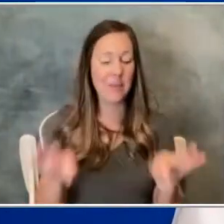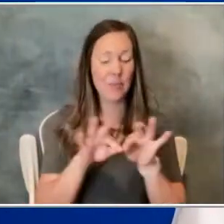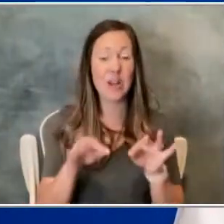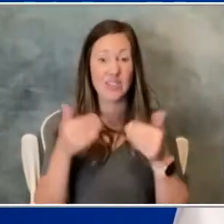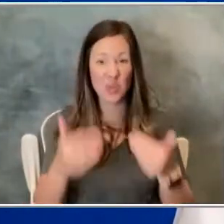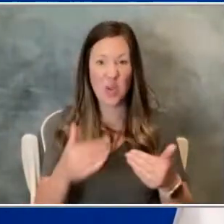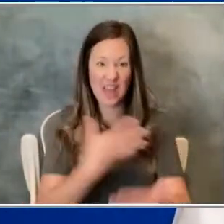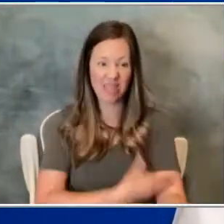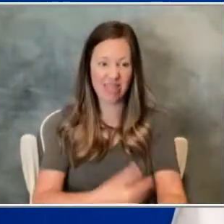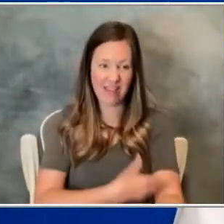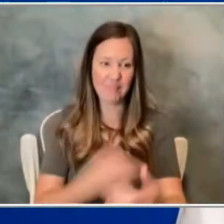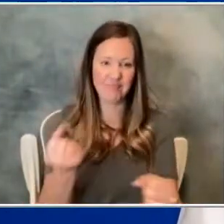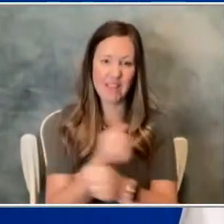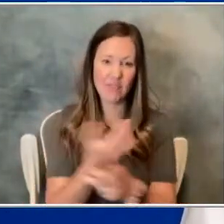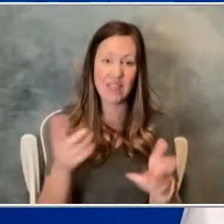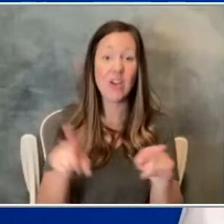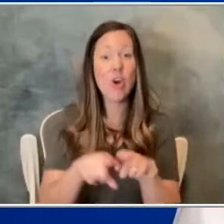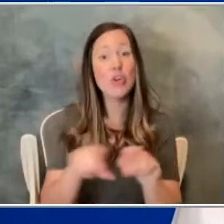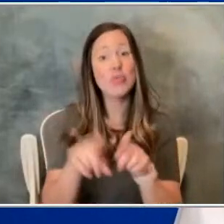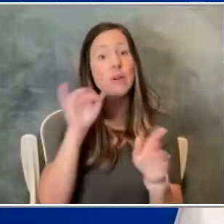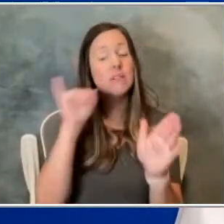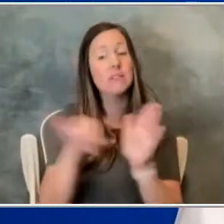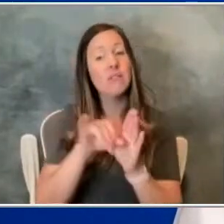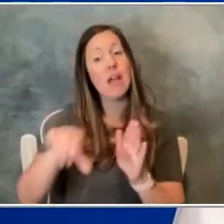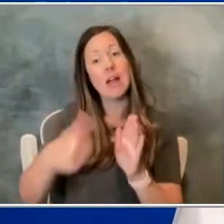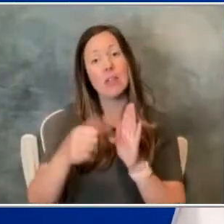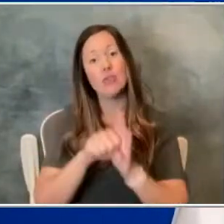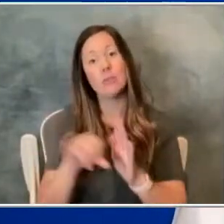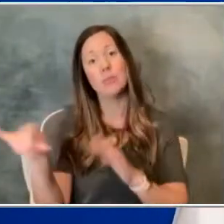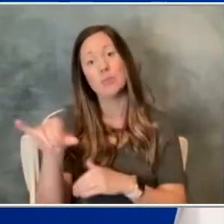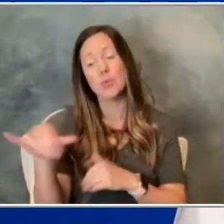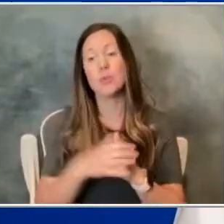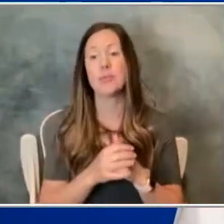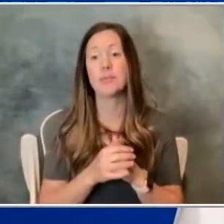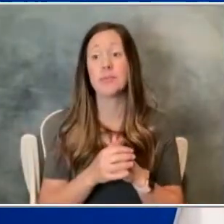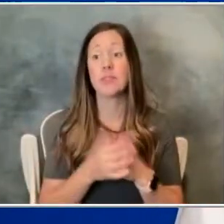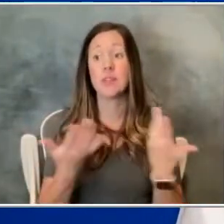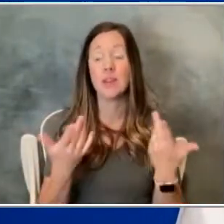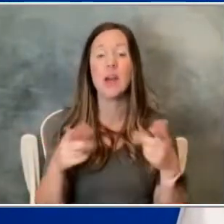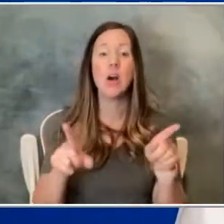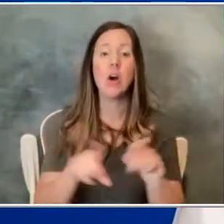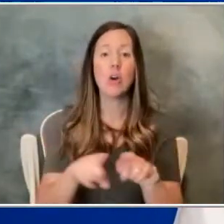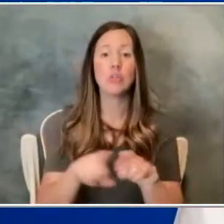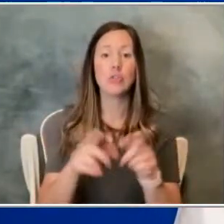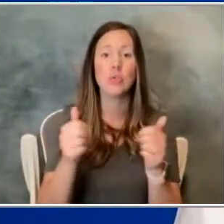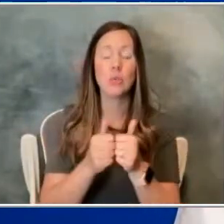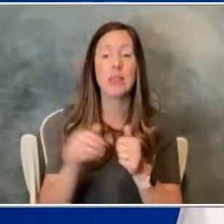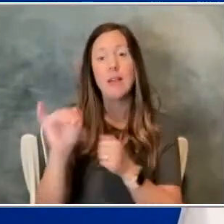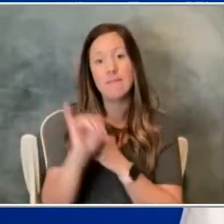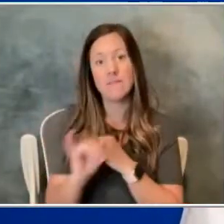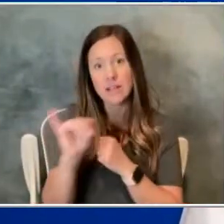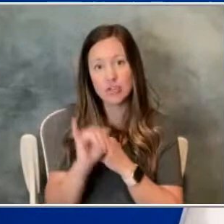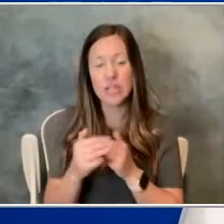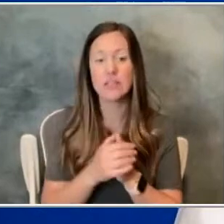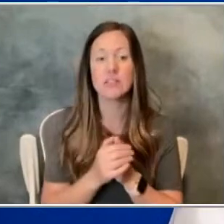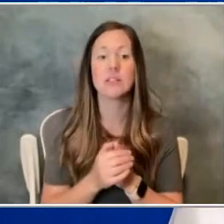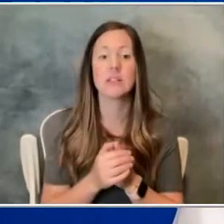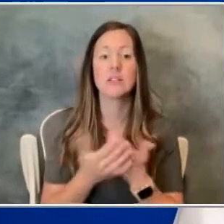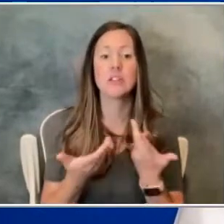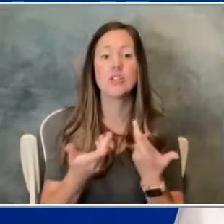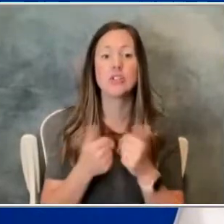Also, identify any other symptoms you may be having. And then on the part of infections, so acute